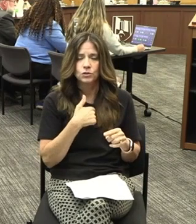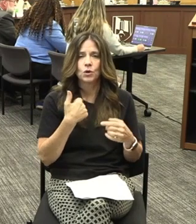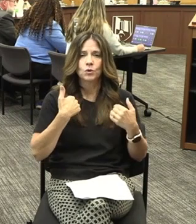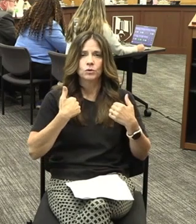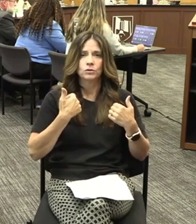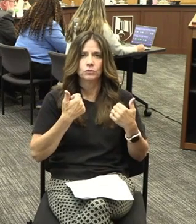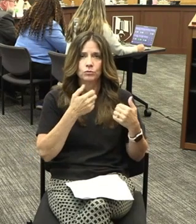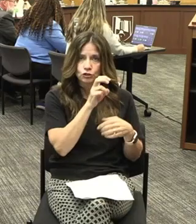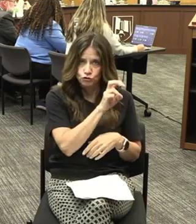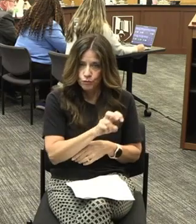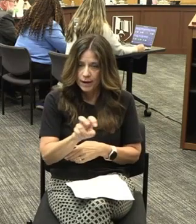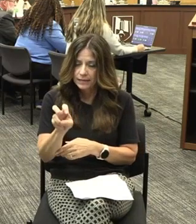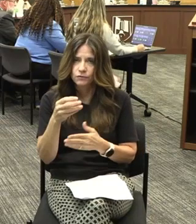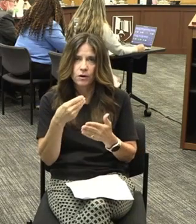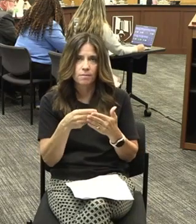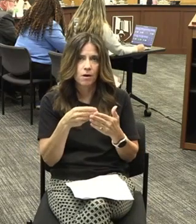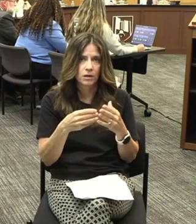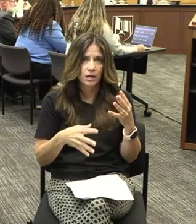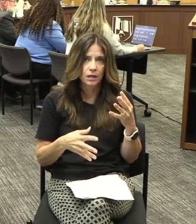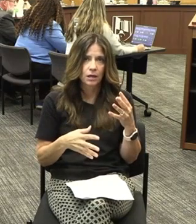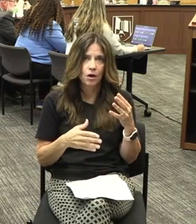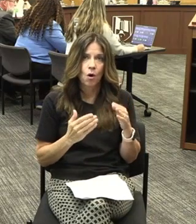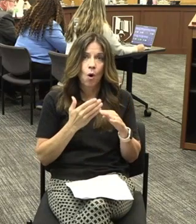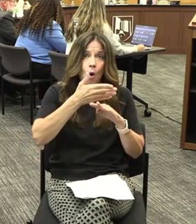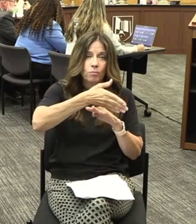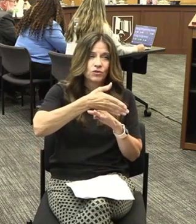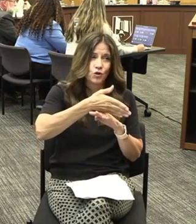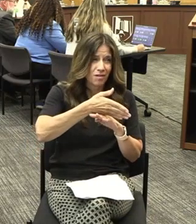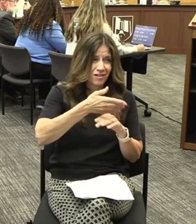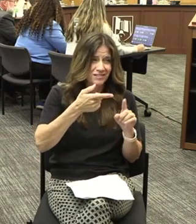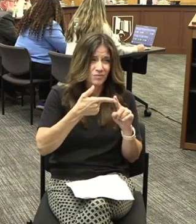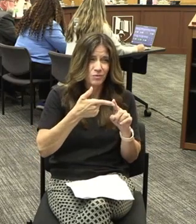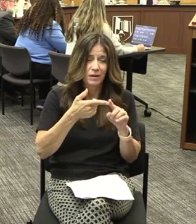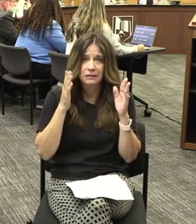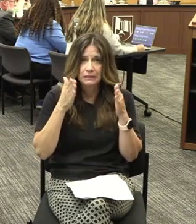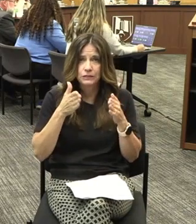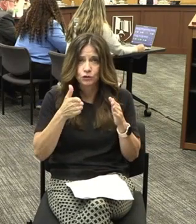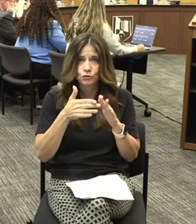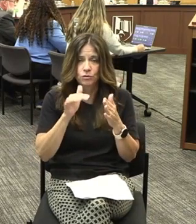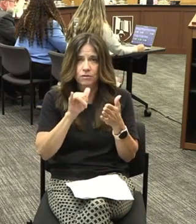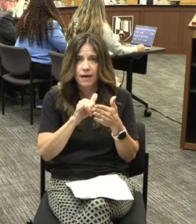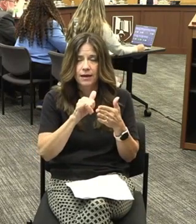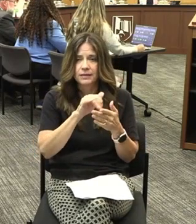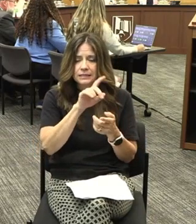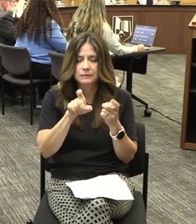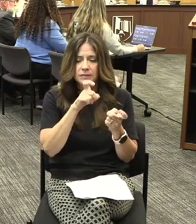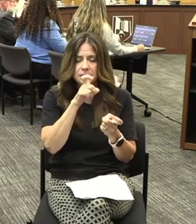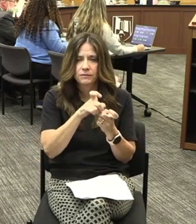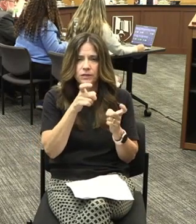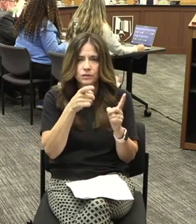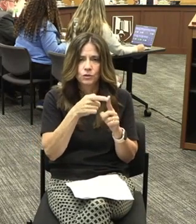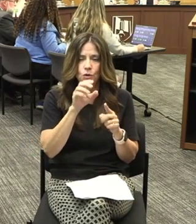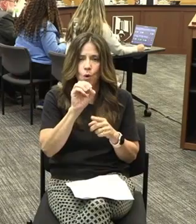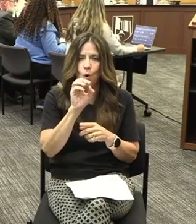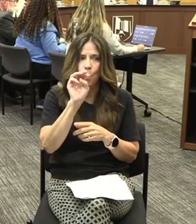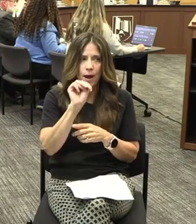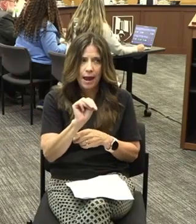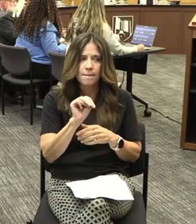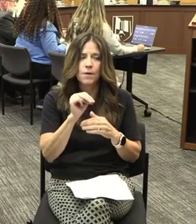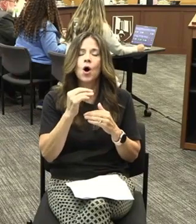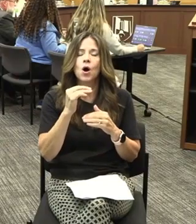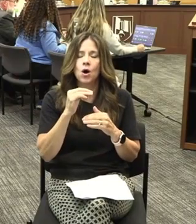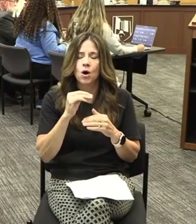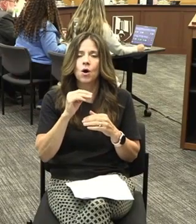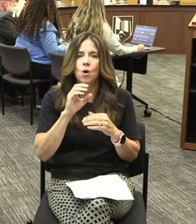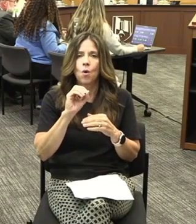transferring money and surpluses, we pay close attention to that. That's specifically in reference to the O&M restricted fund, but there